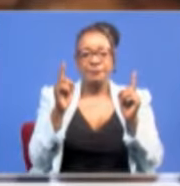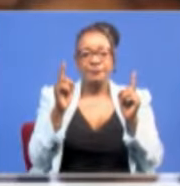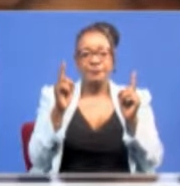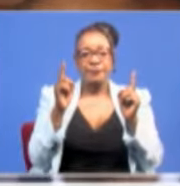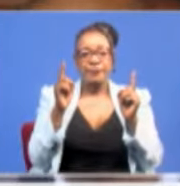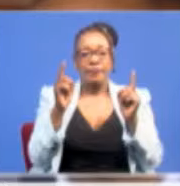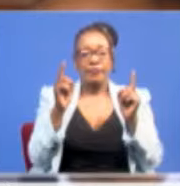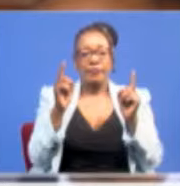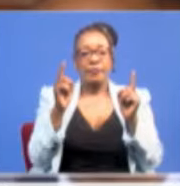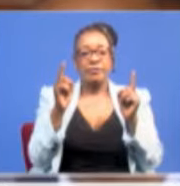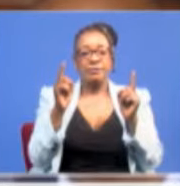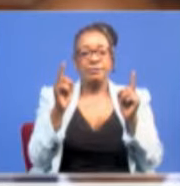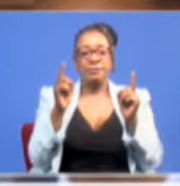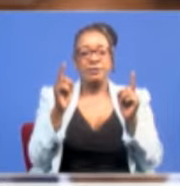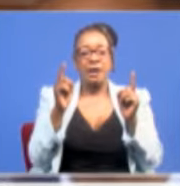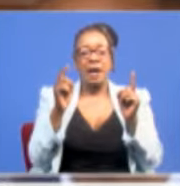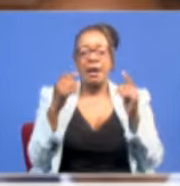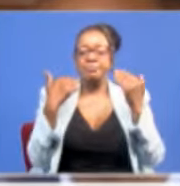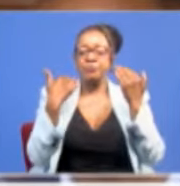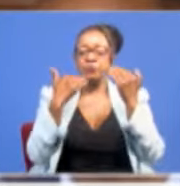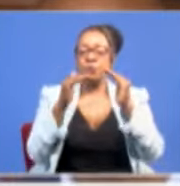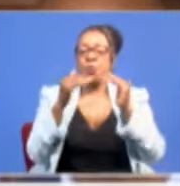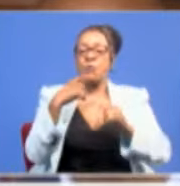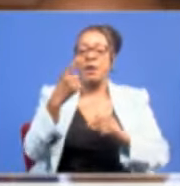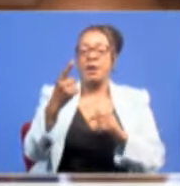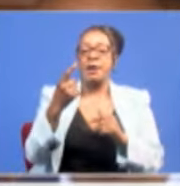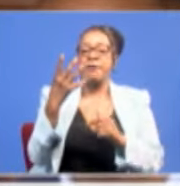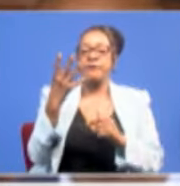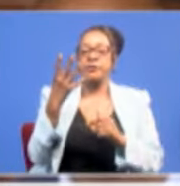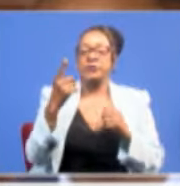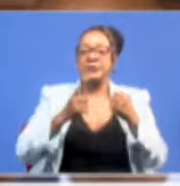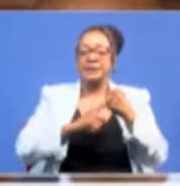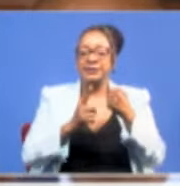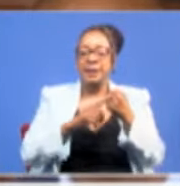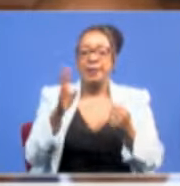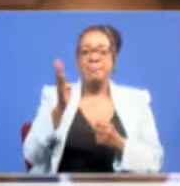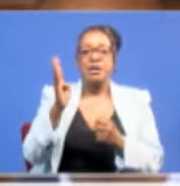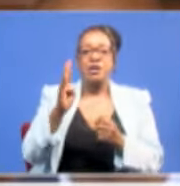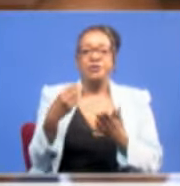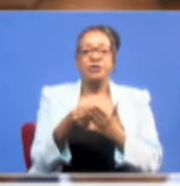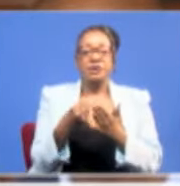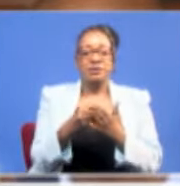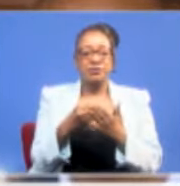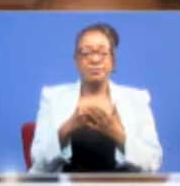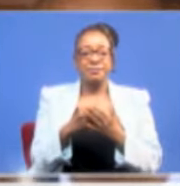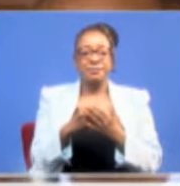to by 146 billion shillings.